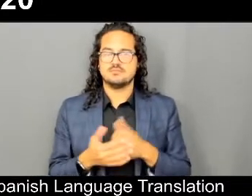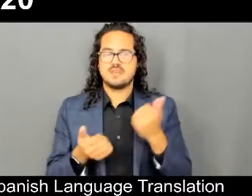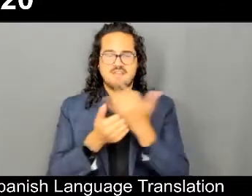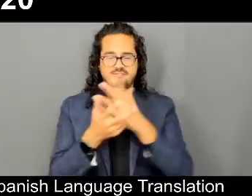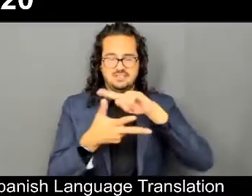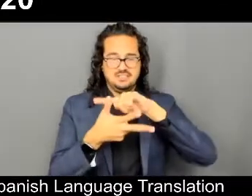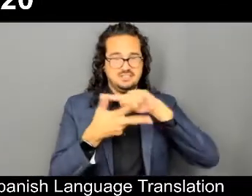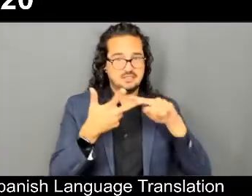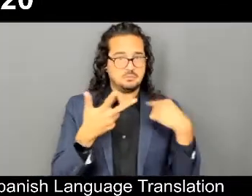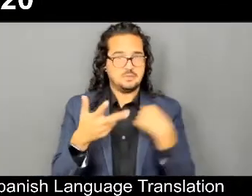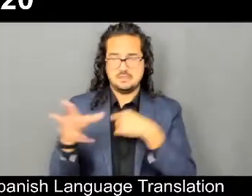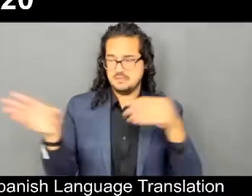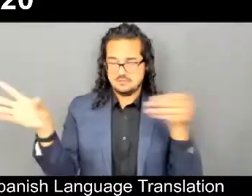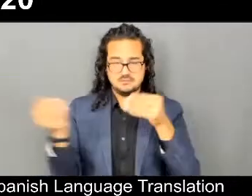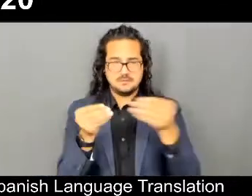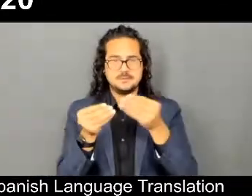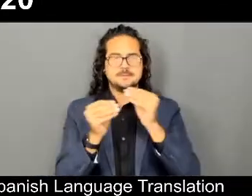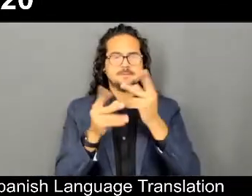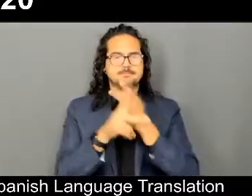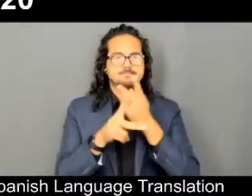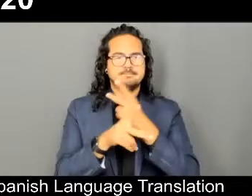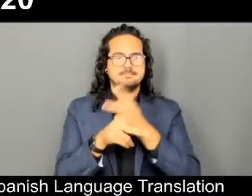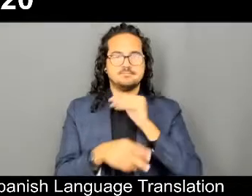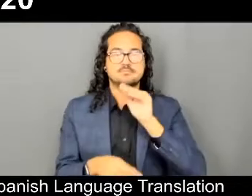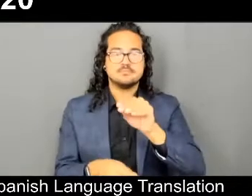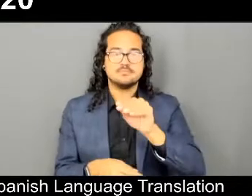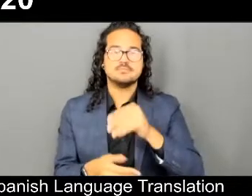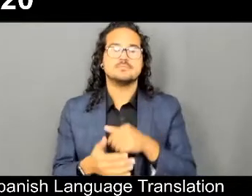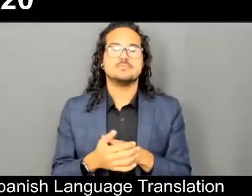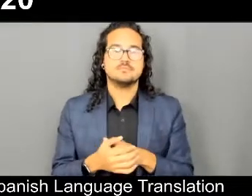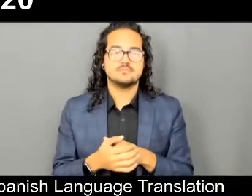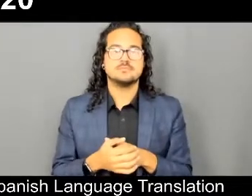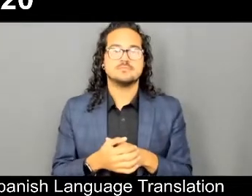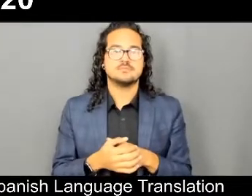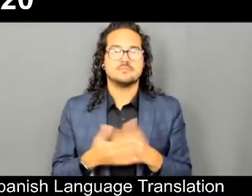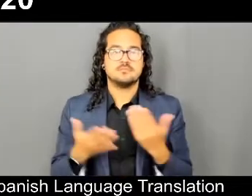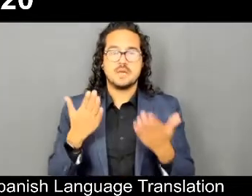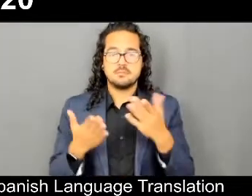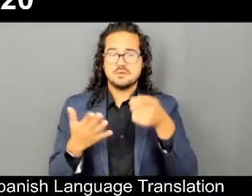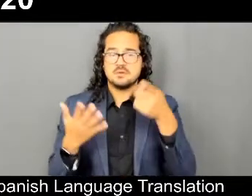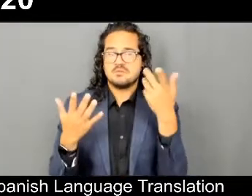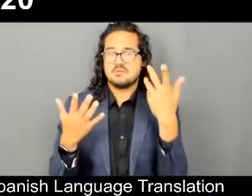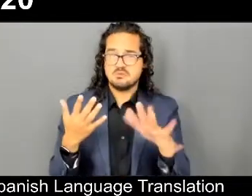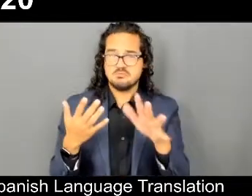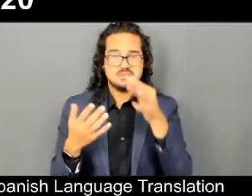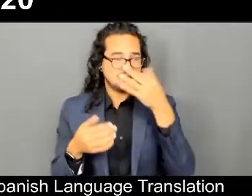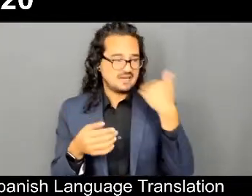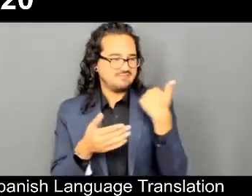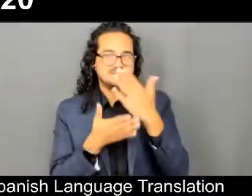and it'll just be more accurate from that site than on the Purple Air website.